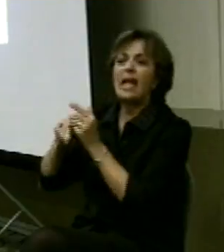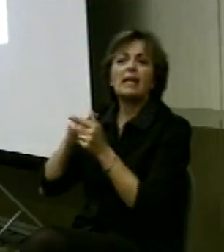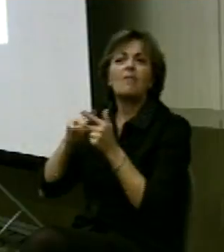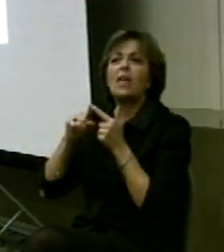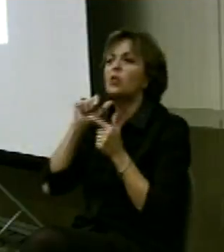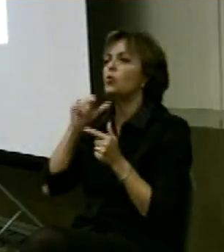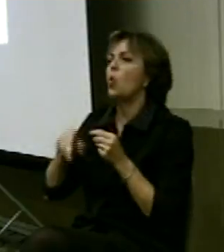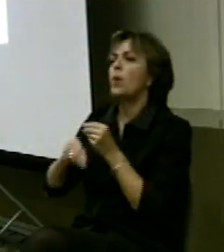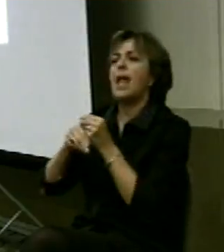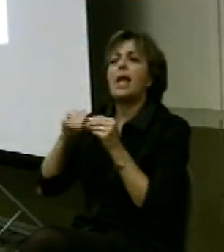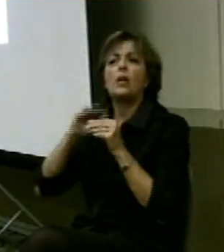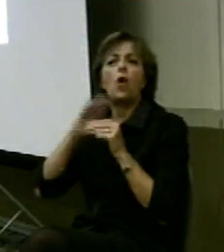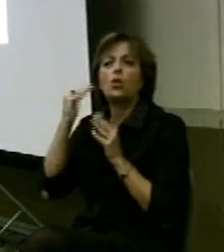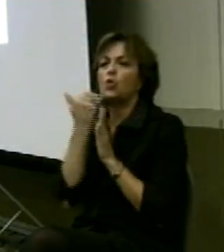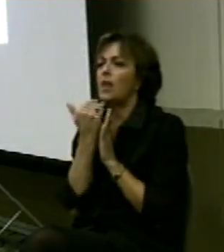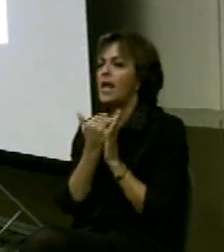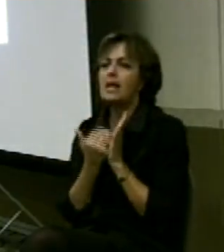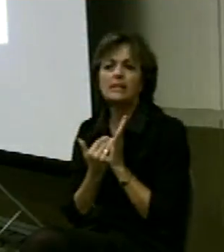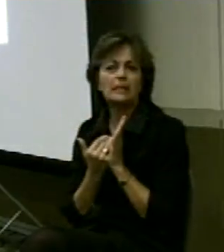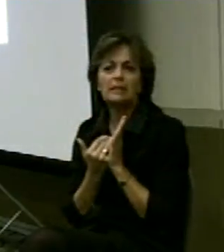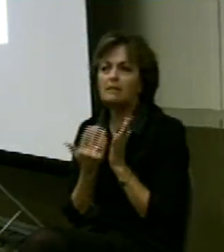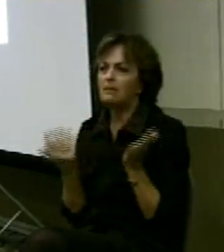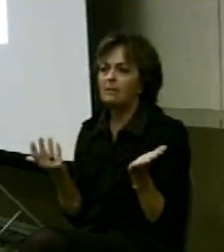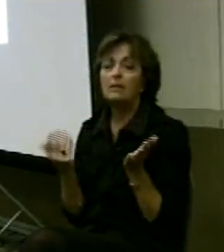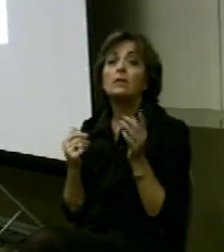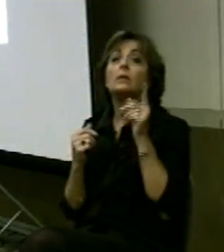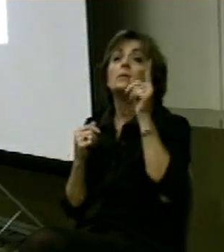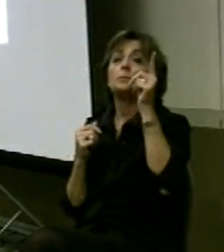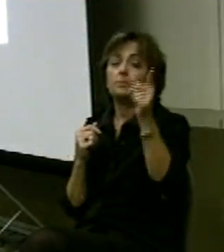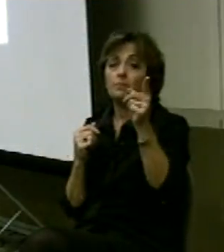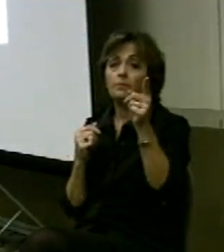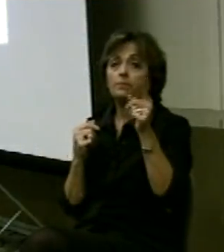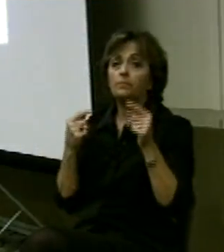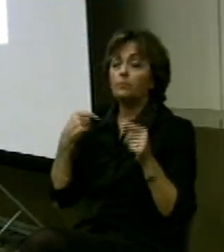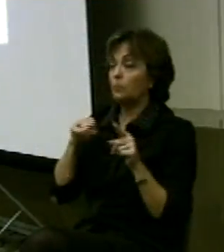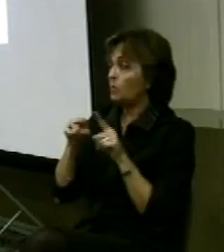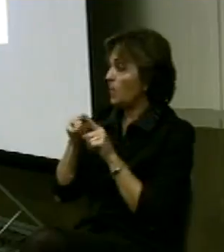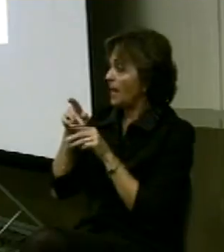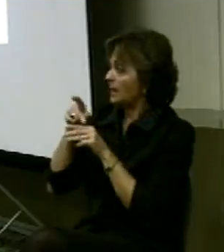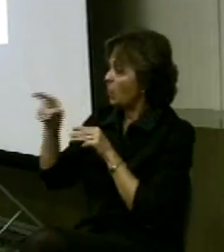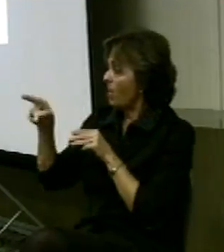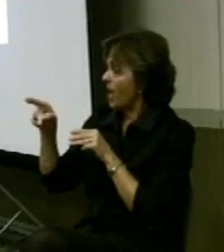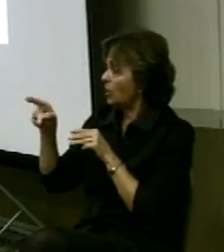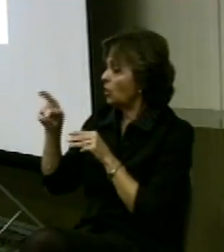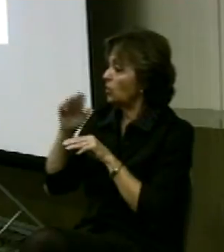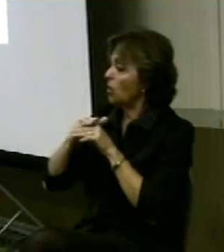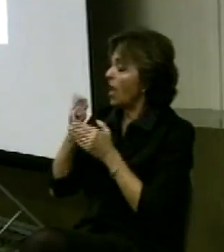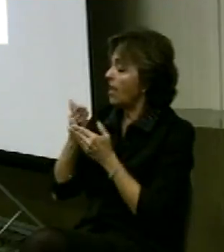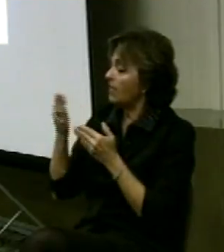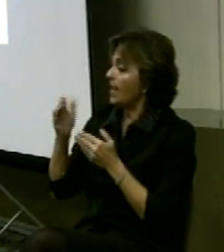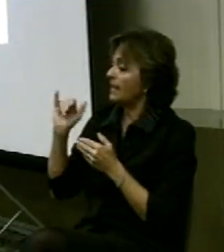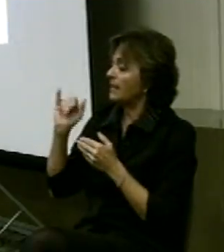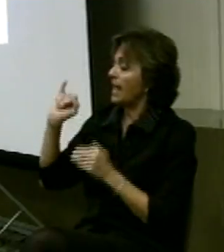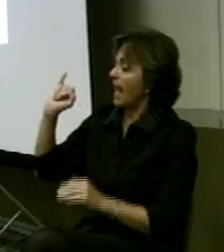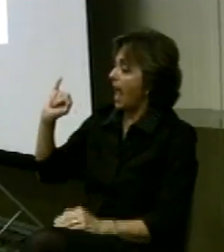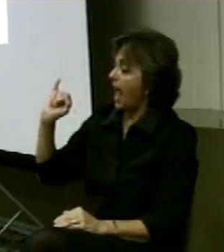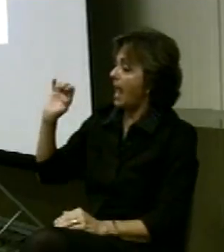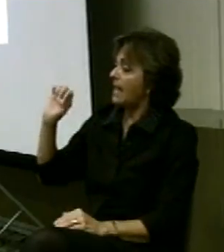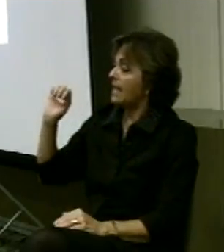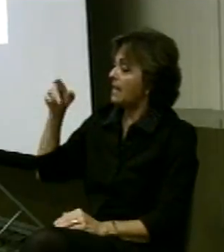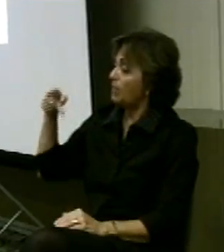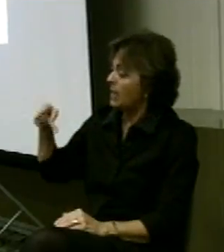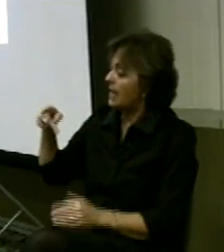list. Yes? Are we, as the professionals on things like the DIP, IEP, allowed